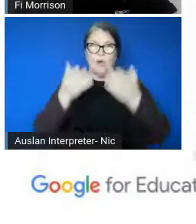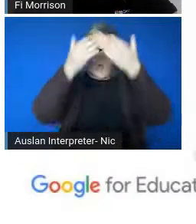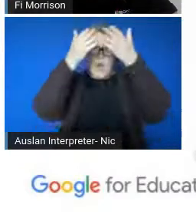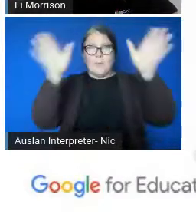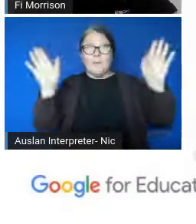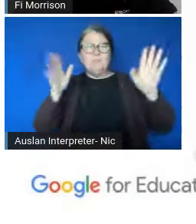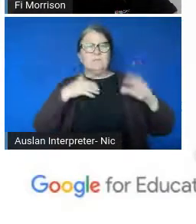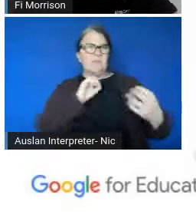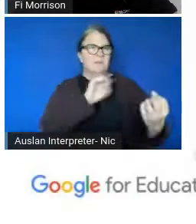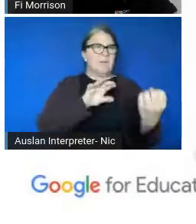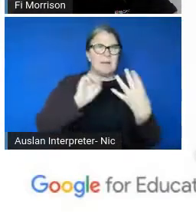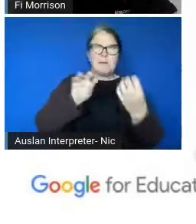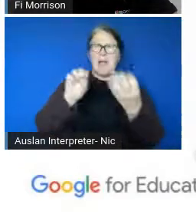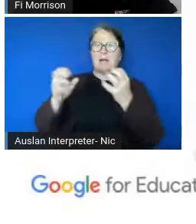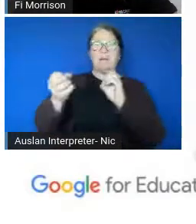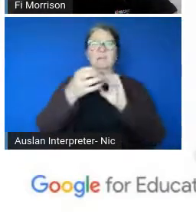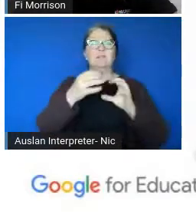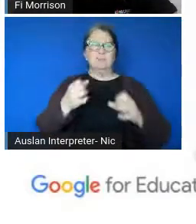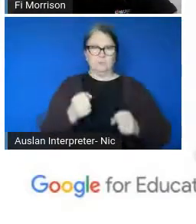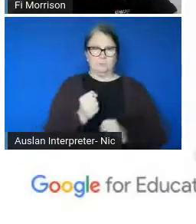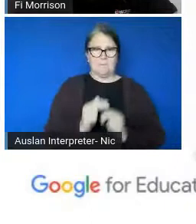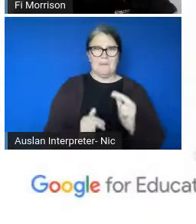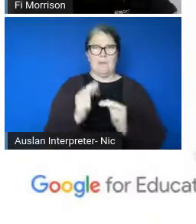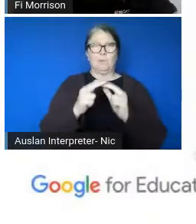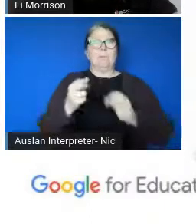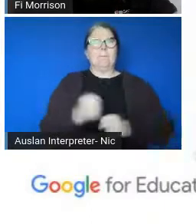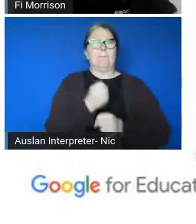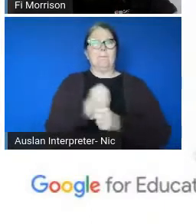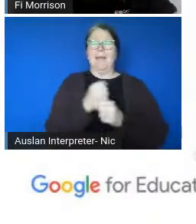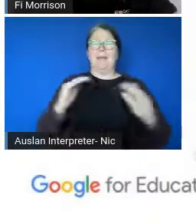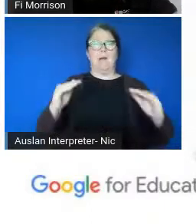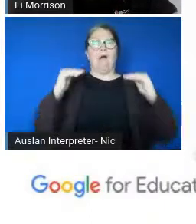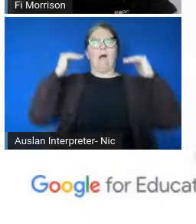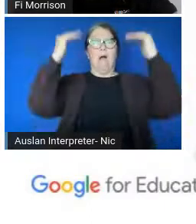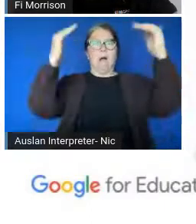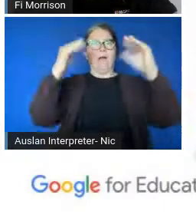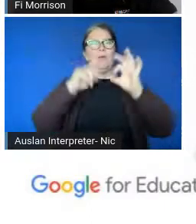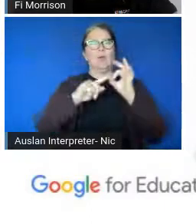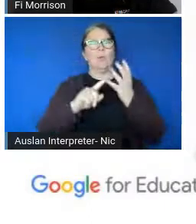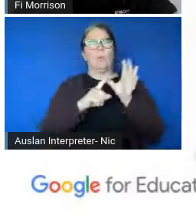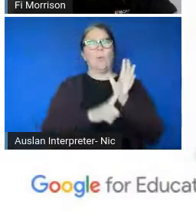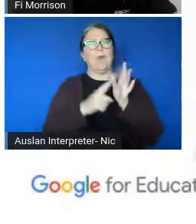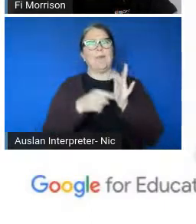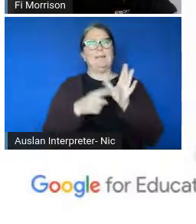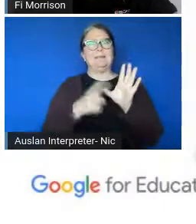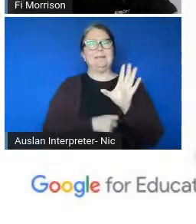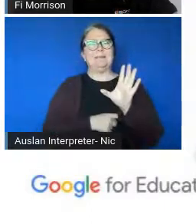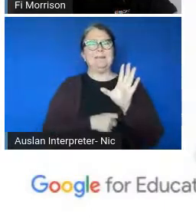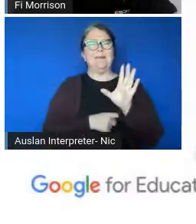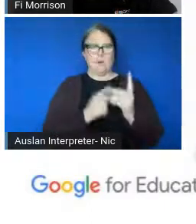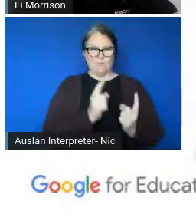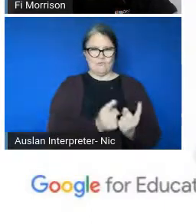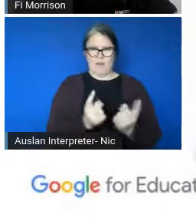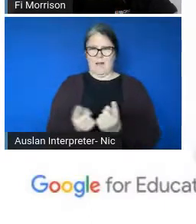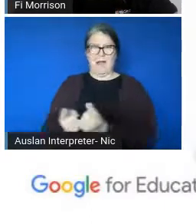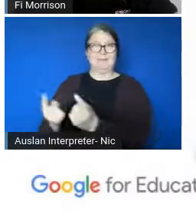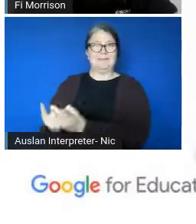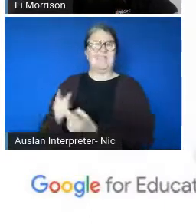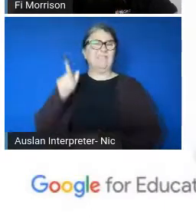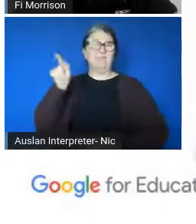quality products. And he always talks about being kind, specific, and helpful. So kind but